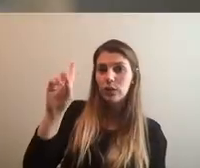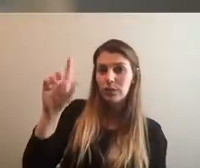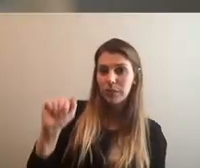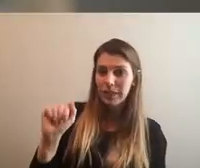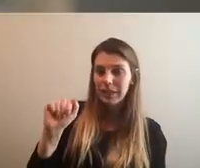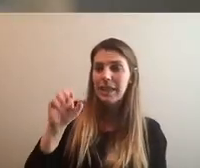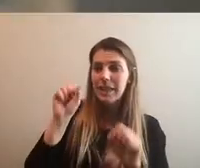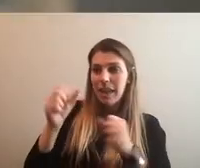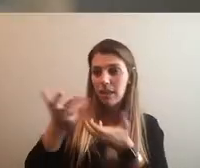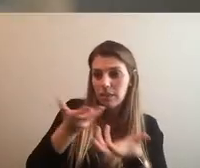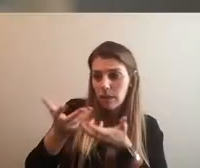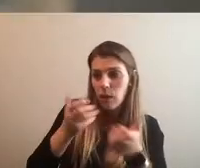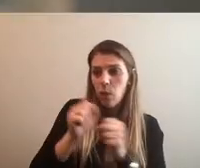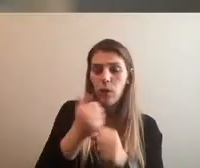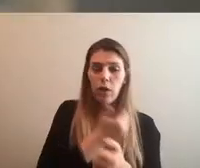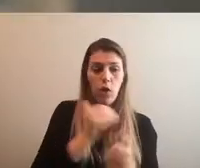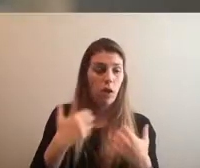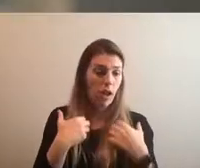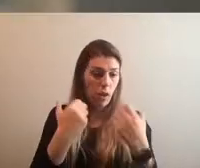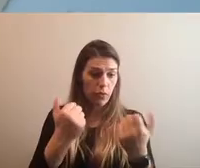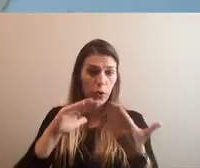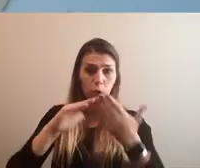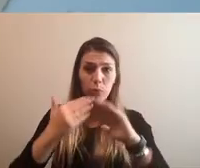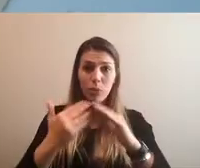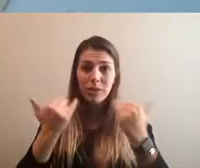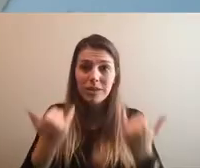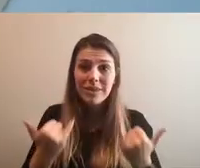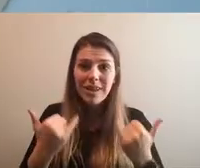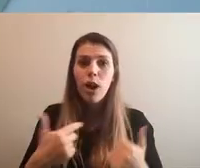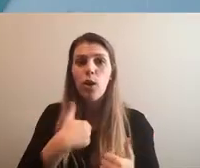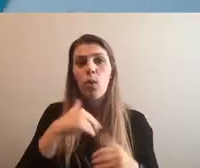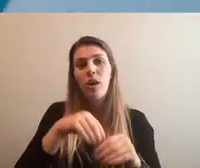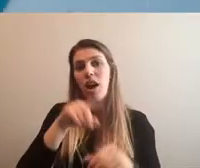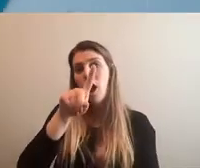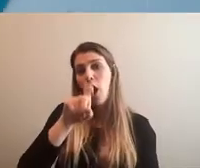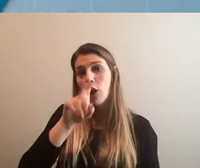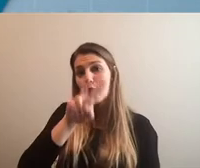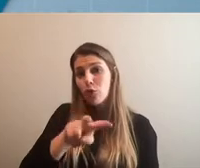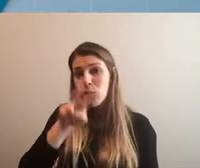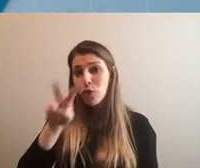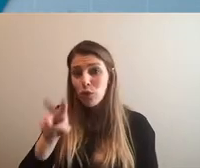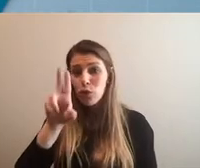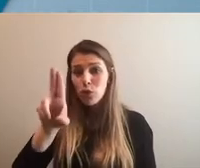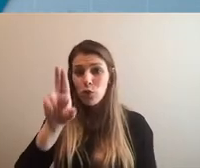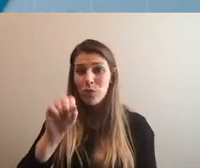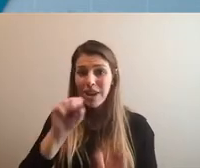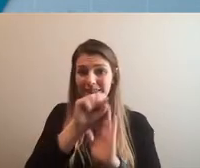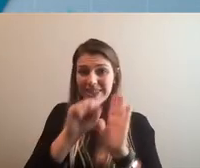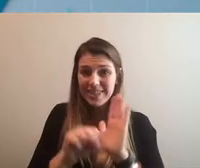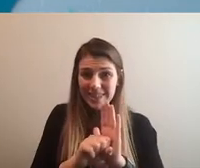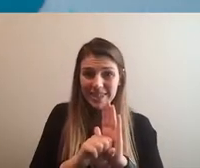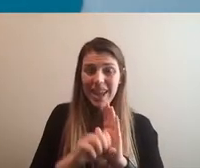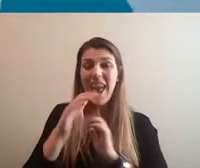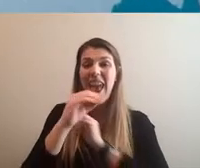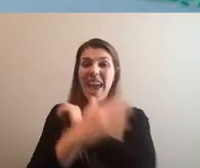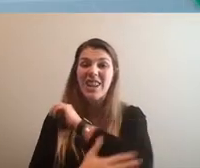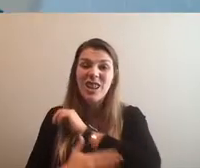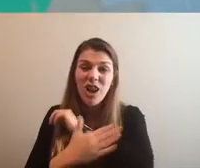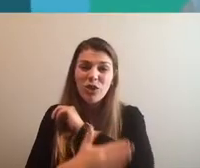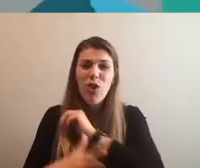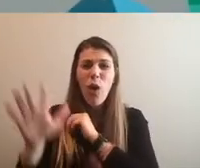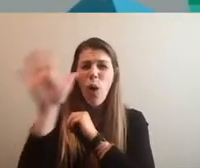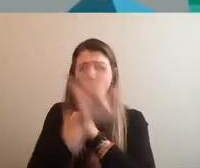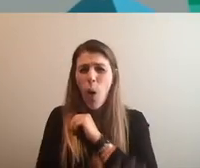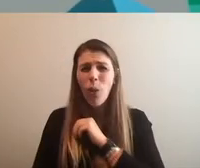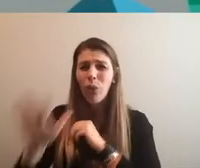With our healthy communities now, we're in 122 U.S. states and countries all around